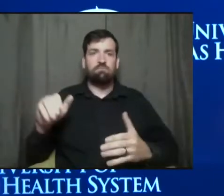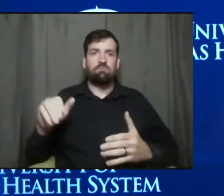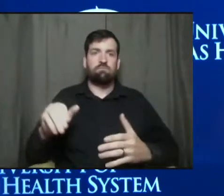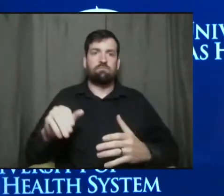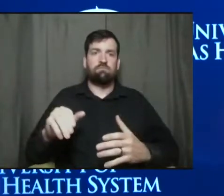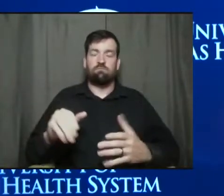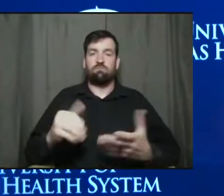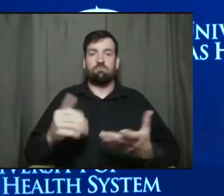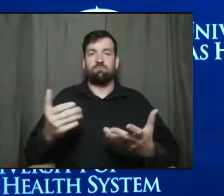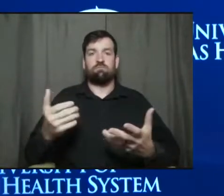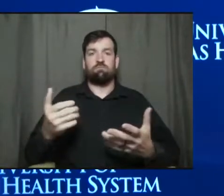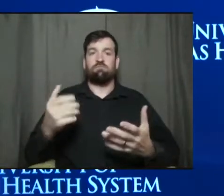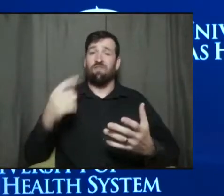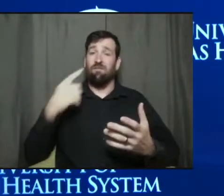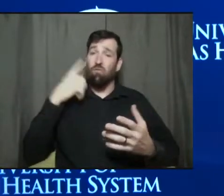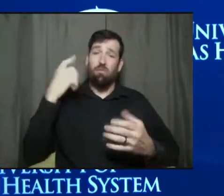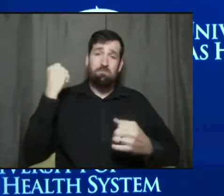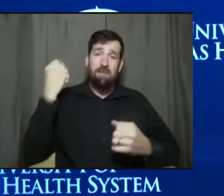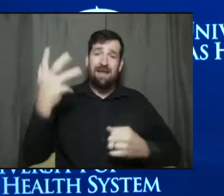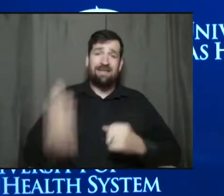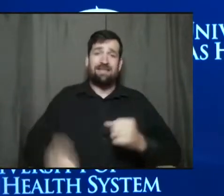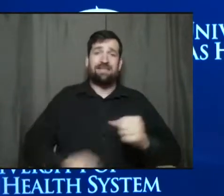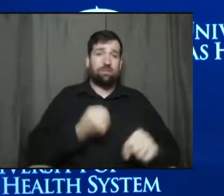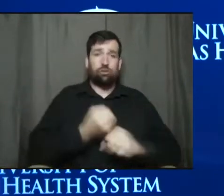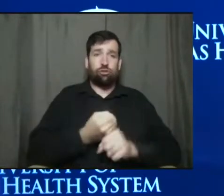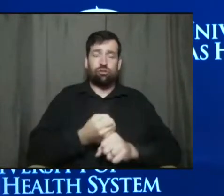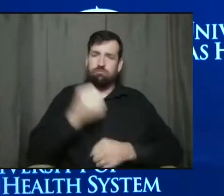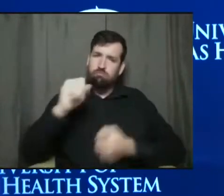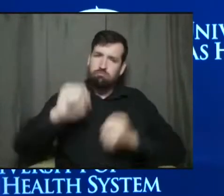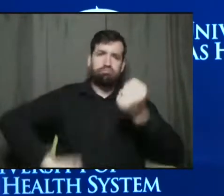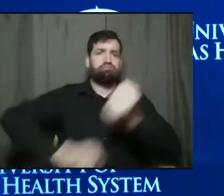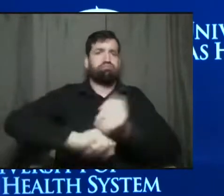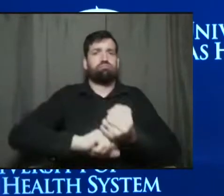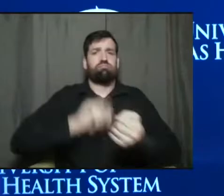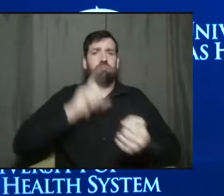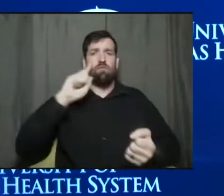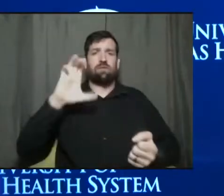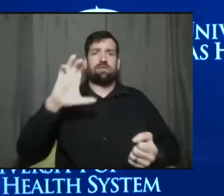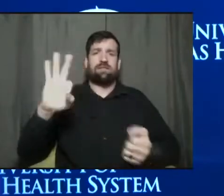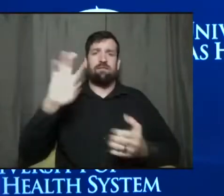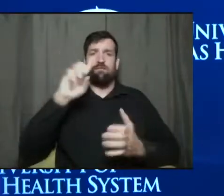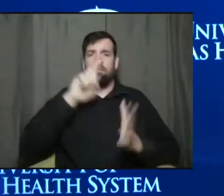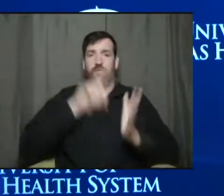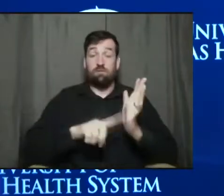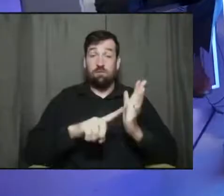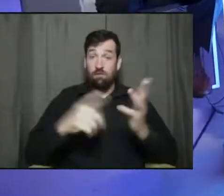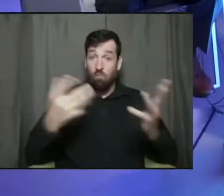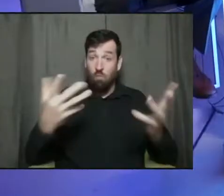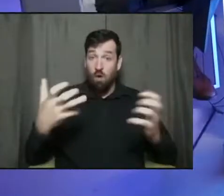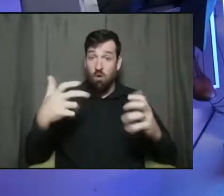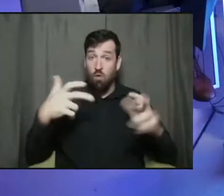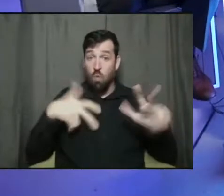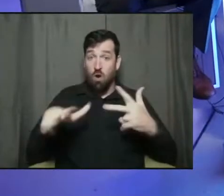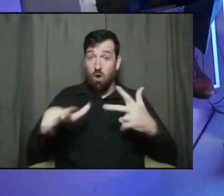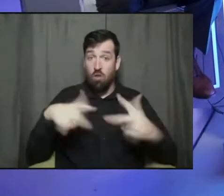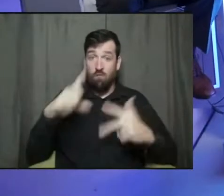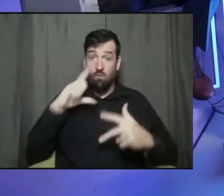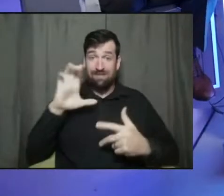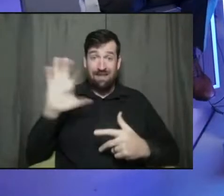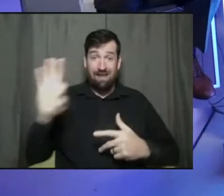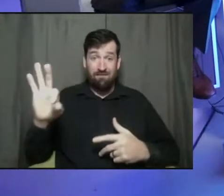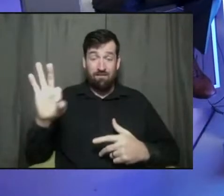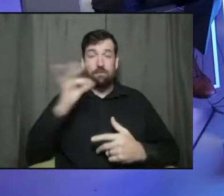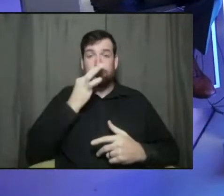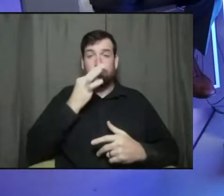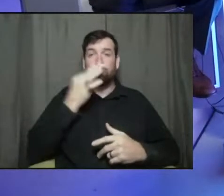for so long by being such strong advocates for it. And if you want to do a walk for CF, it's coming up on Saturday. Yeah. So that's a pretty